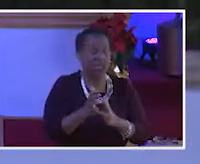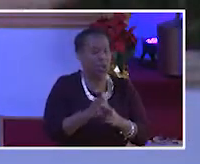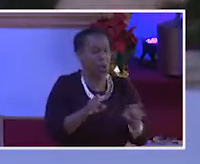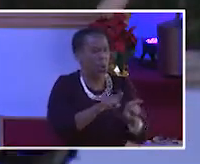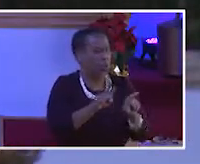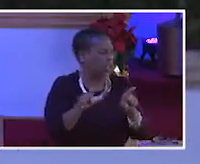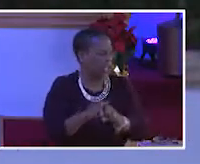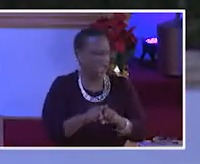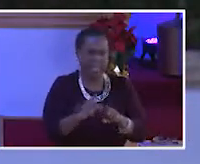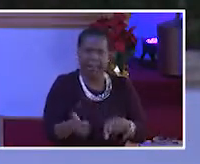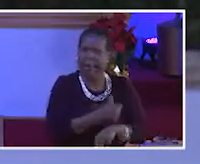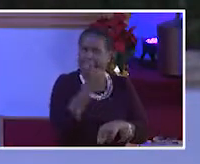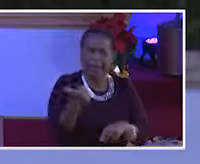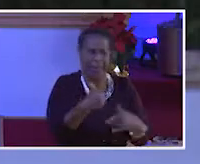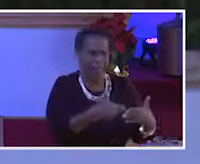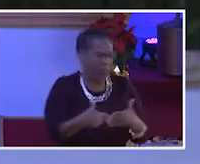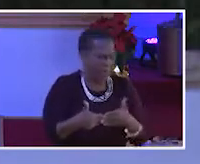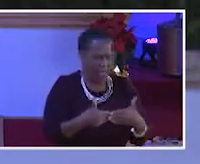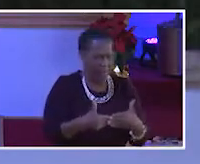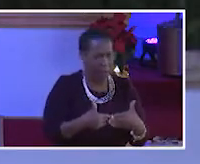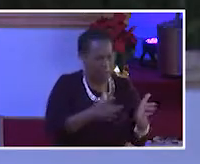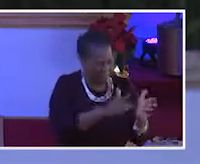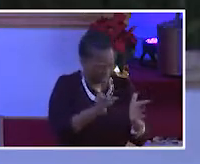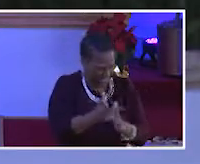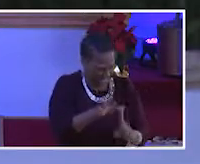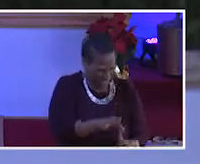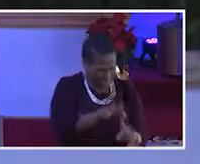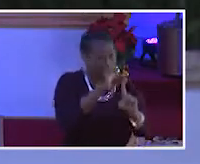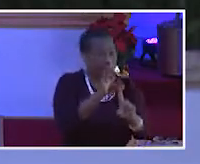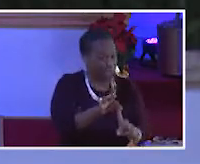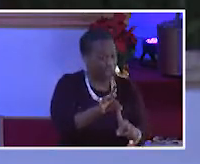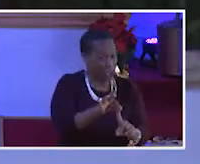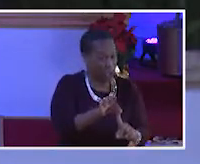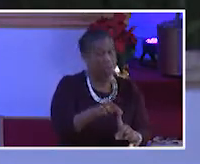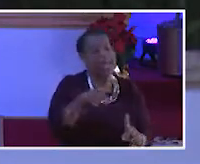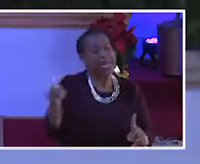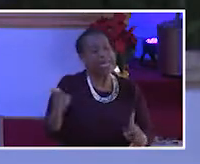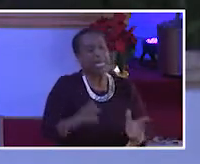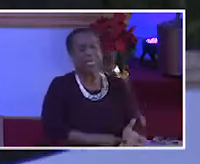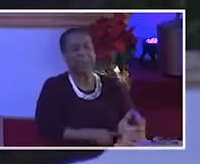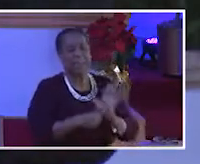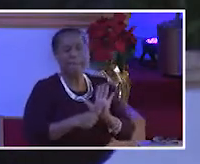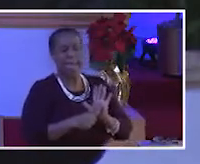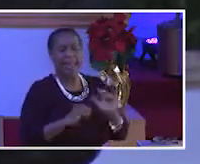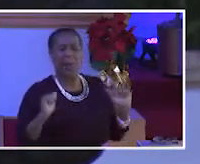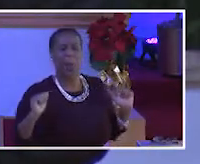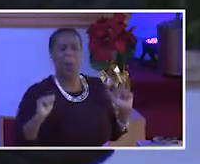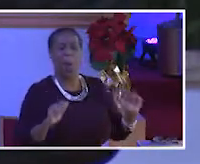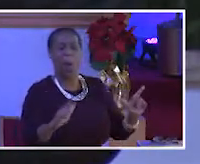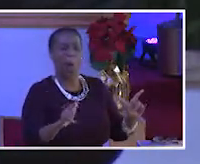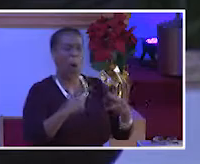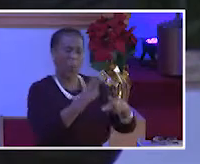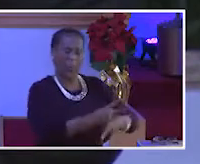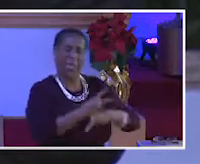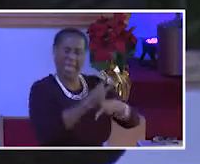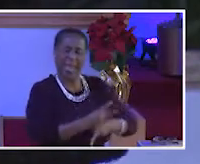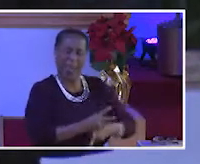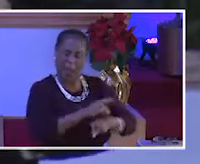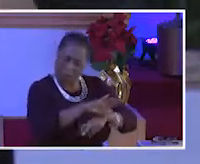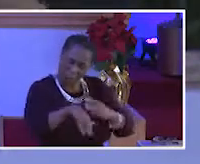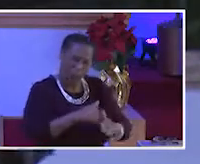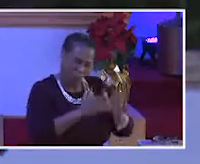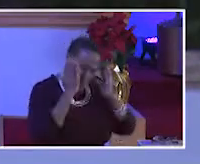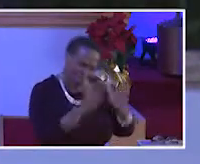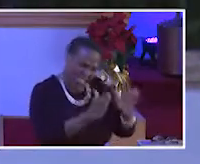like any other little baby, but special at his birth, he demanded all of the care and attention that